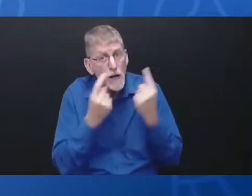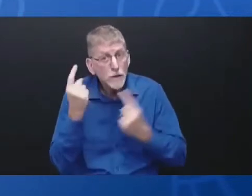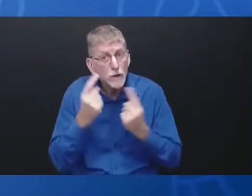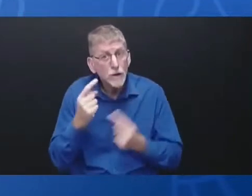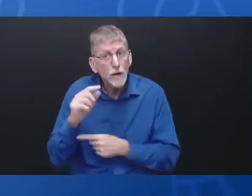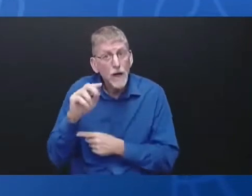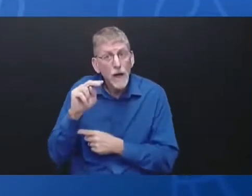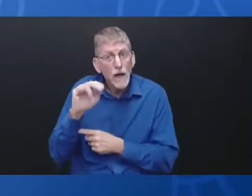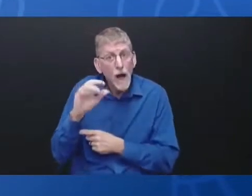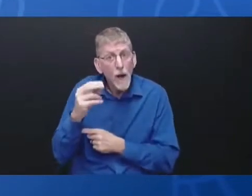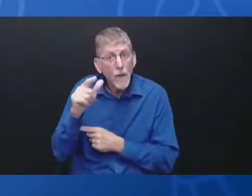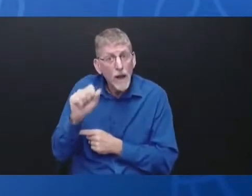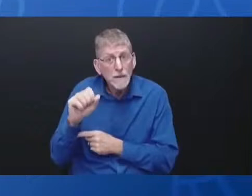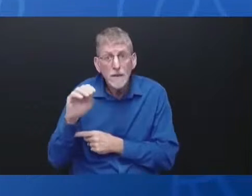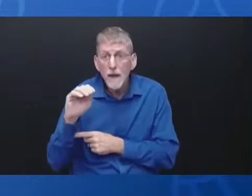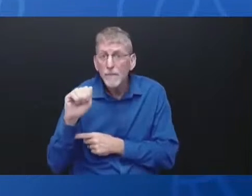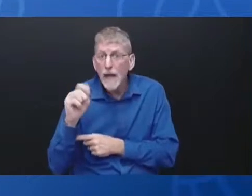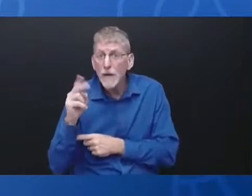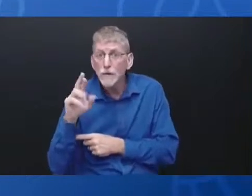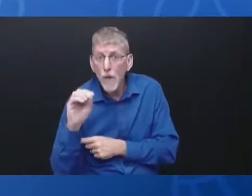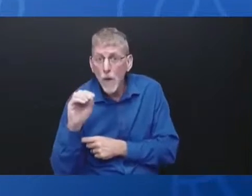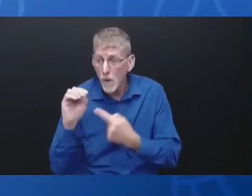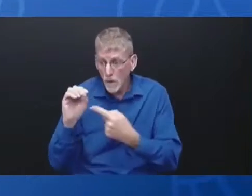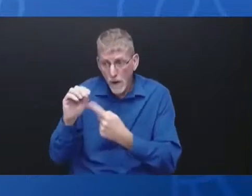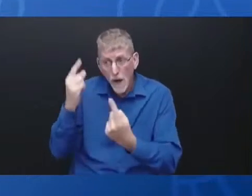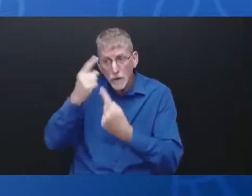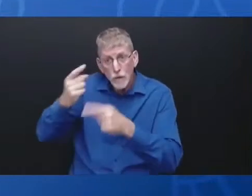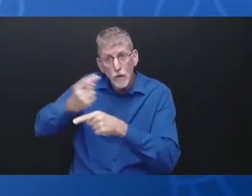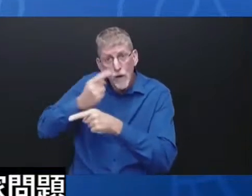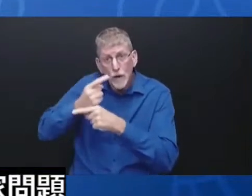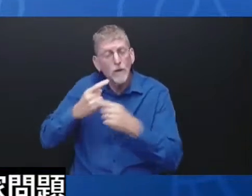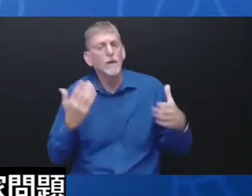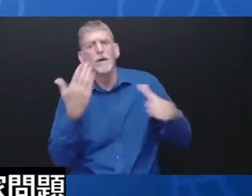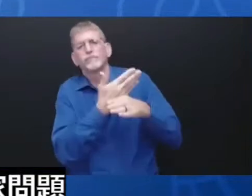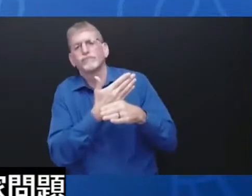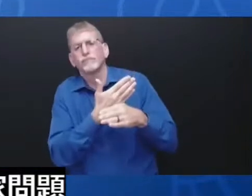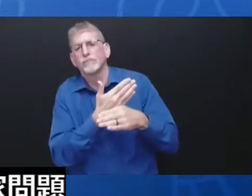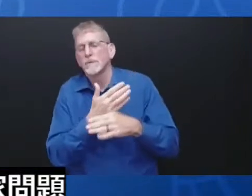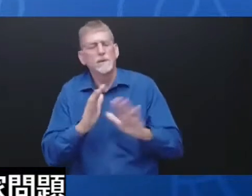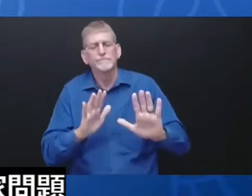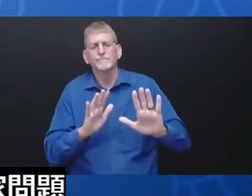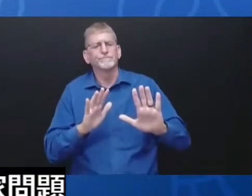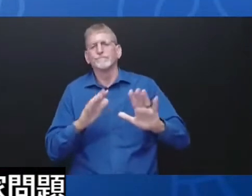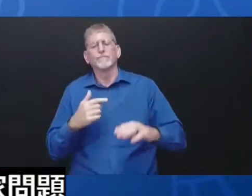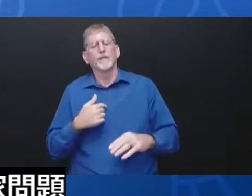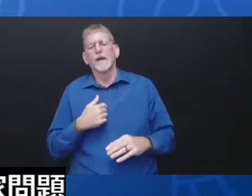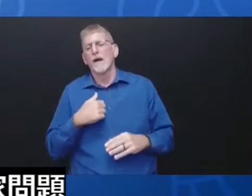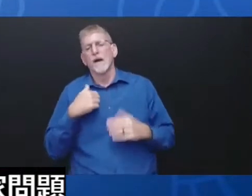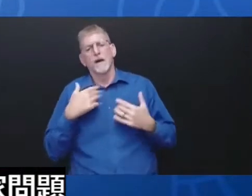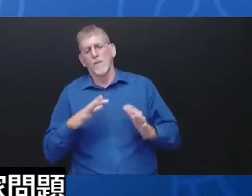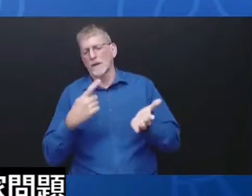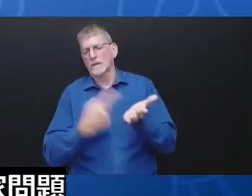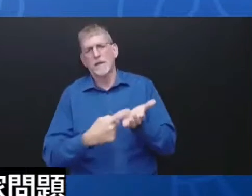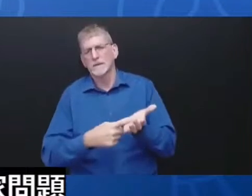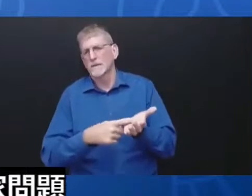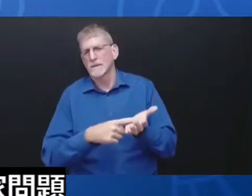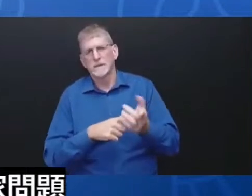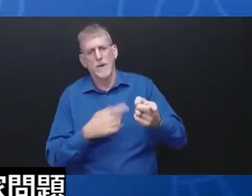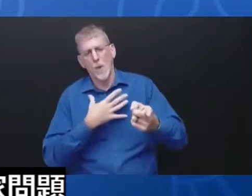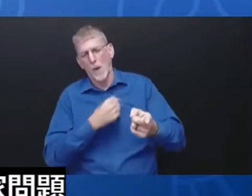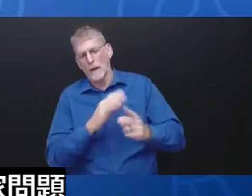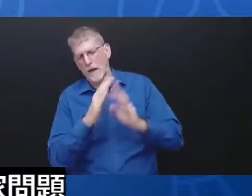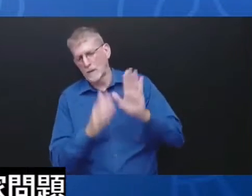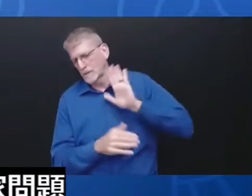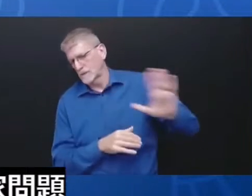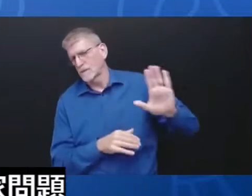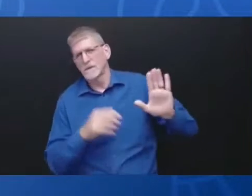again a national issue that belongs both with the White House and the Secretary himself, so I'm not going to be able to remark on that. All